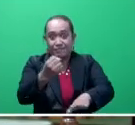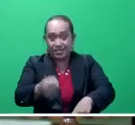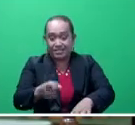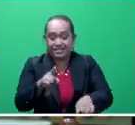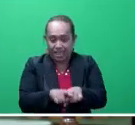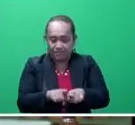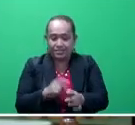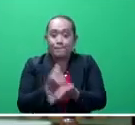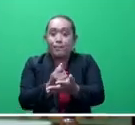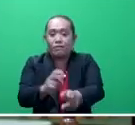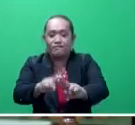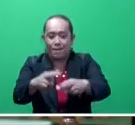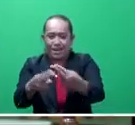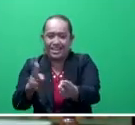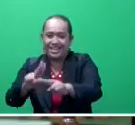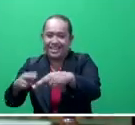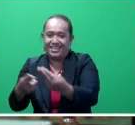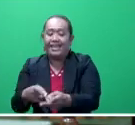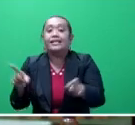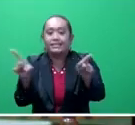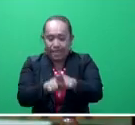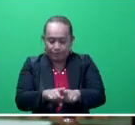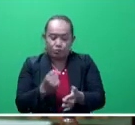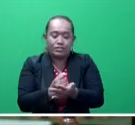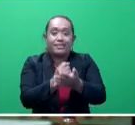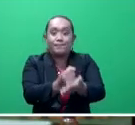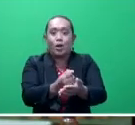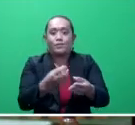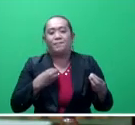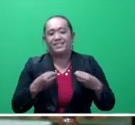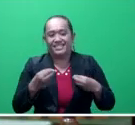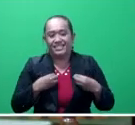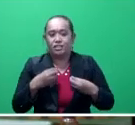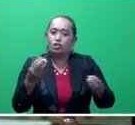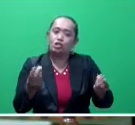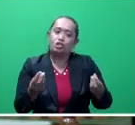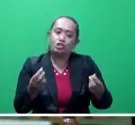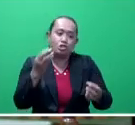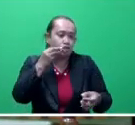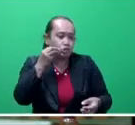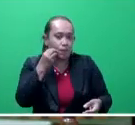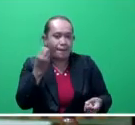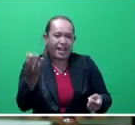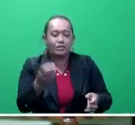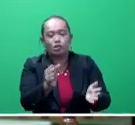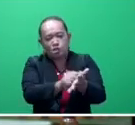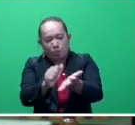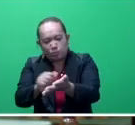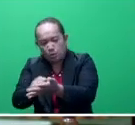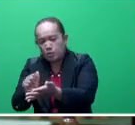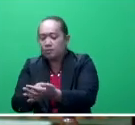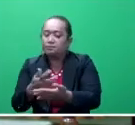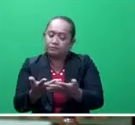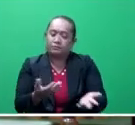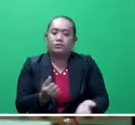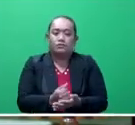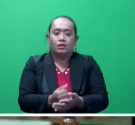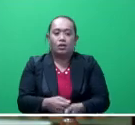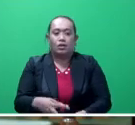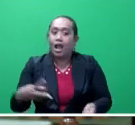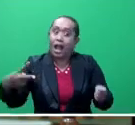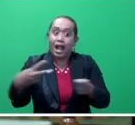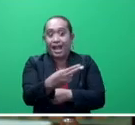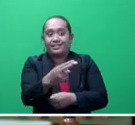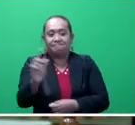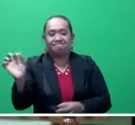We are supporting the businesses they shop at, and we are supporting the economy as a whole. We are not making any cuts to civil service